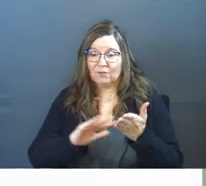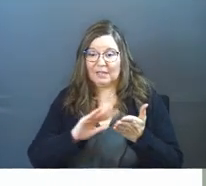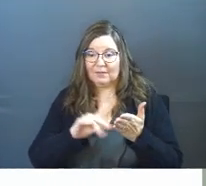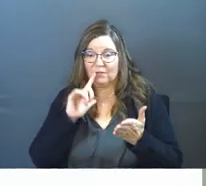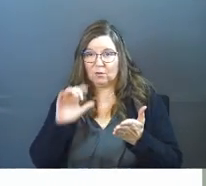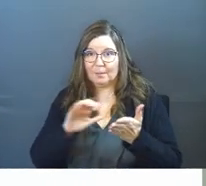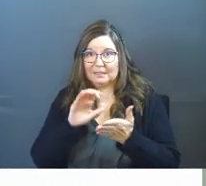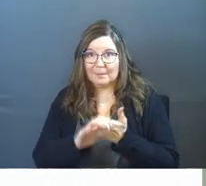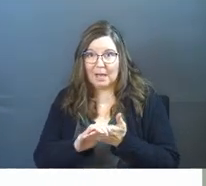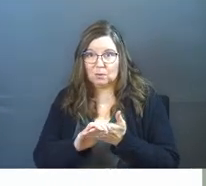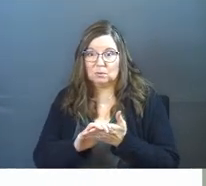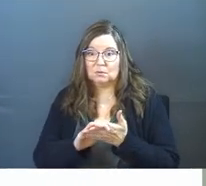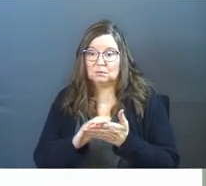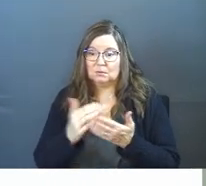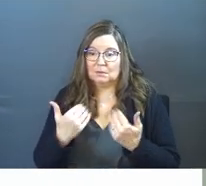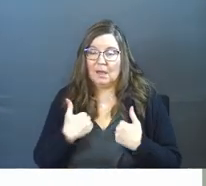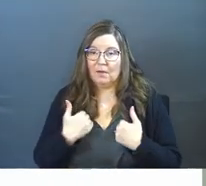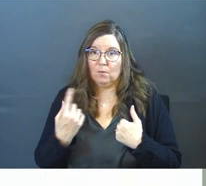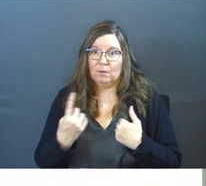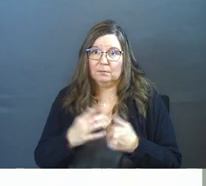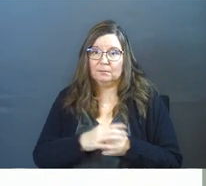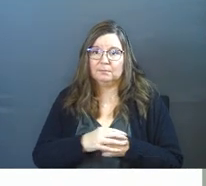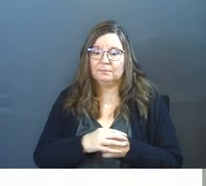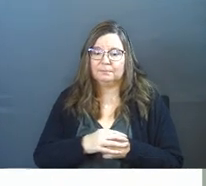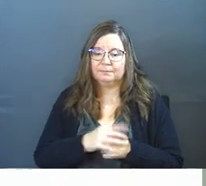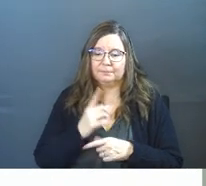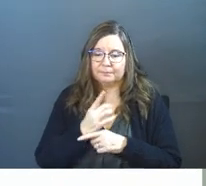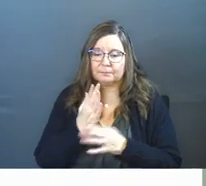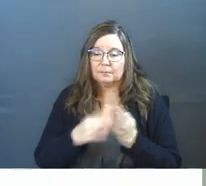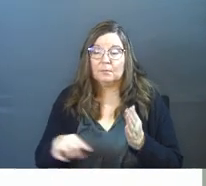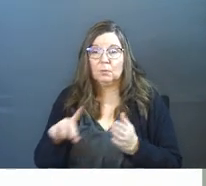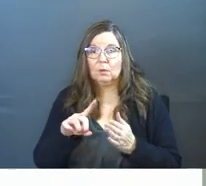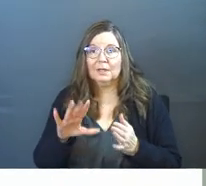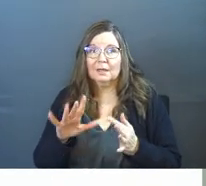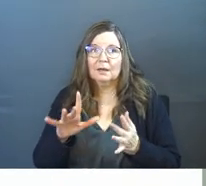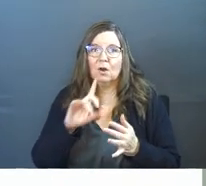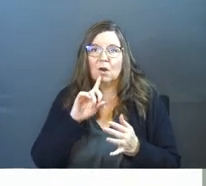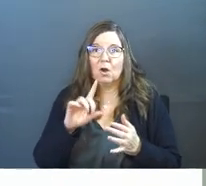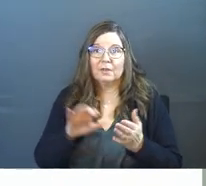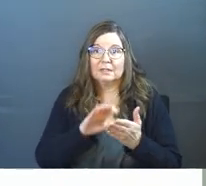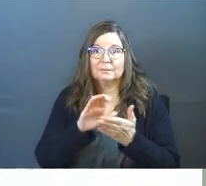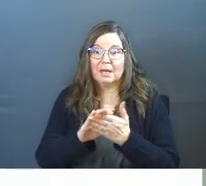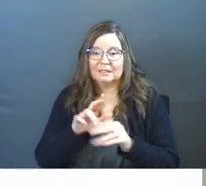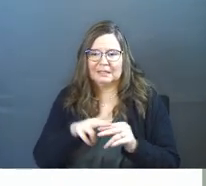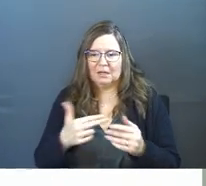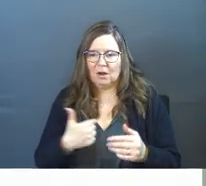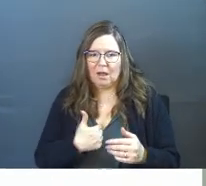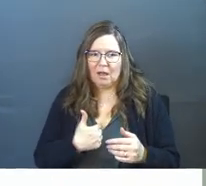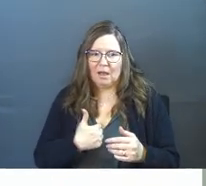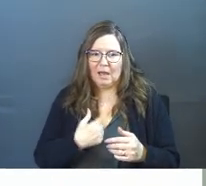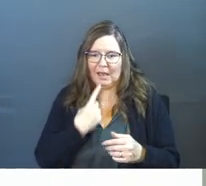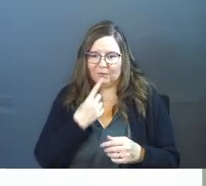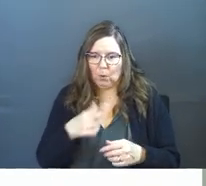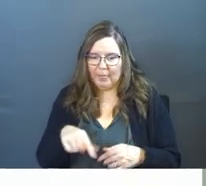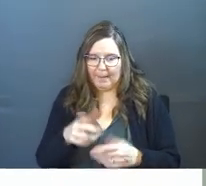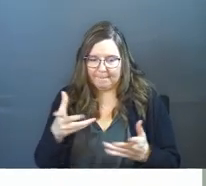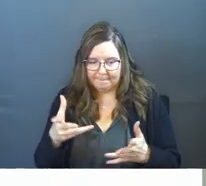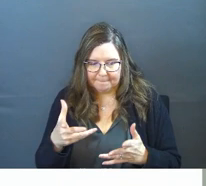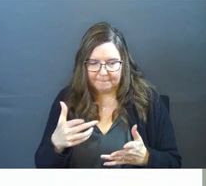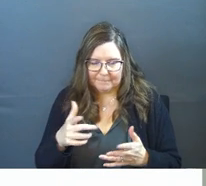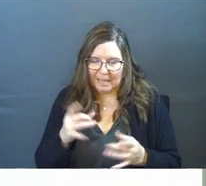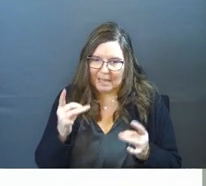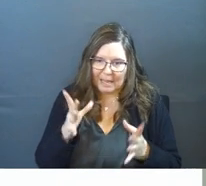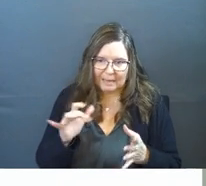for my spouse where they have already confessed? Right, some of you that are the spouse sitting here, it's like, I've told them.